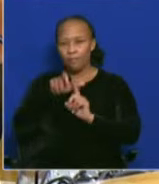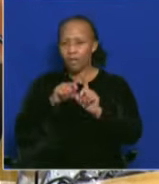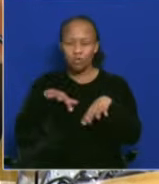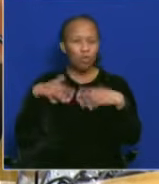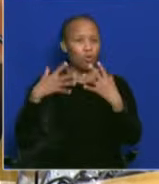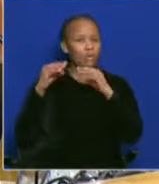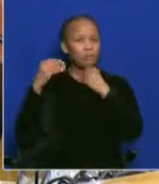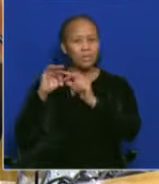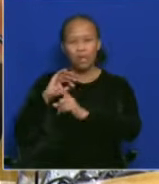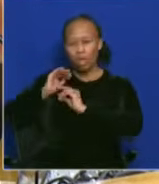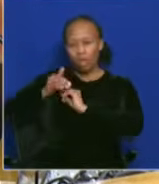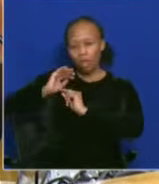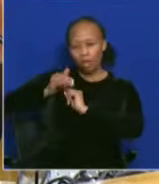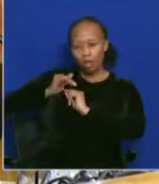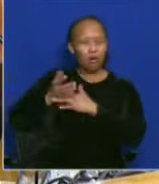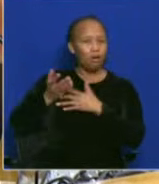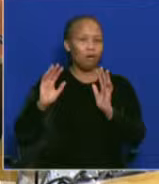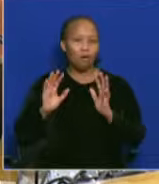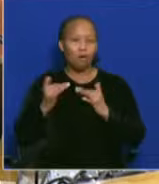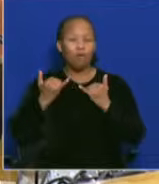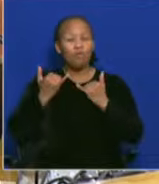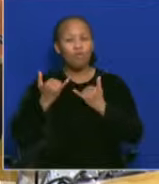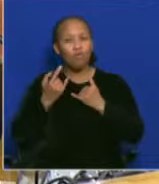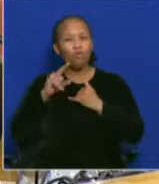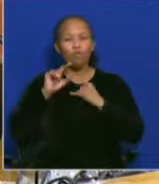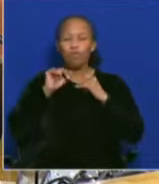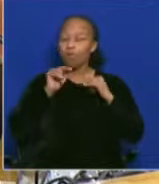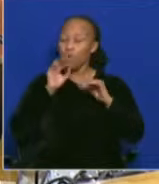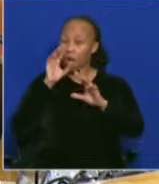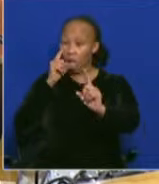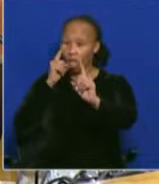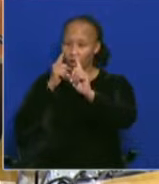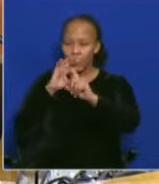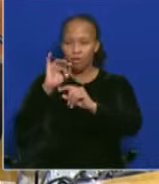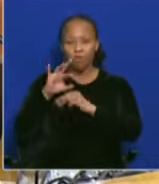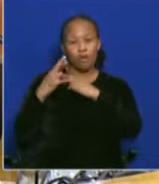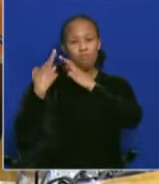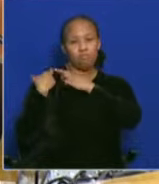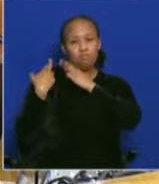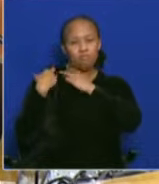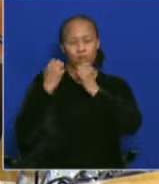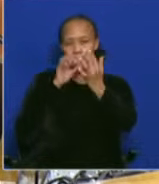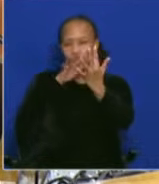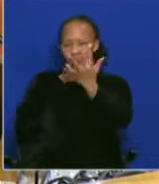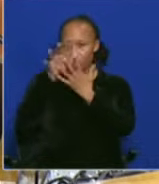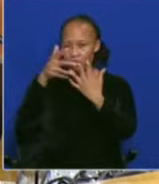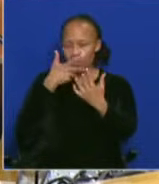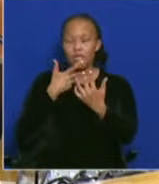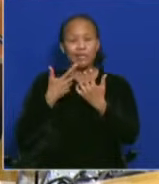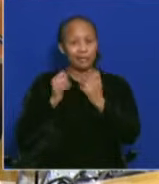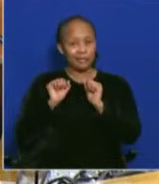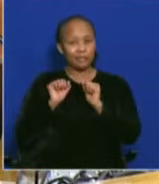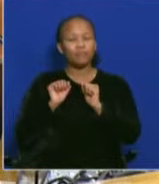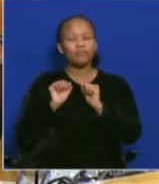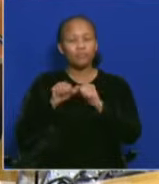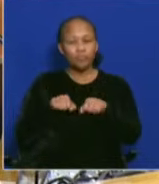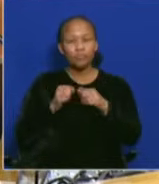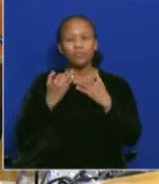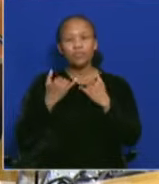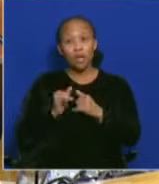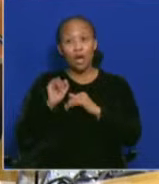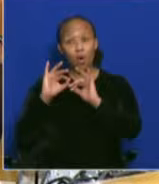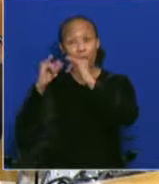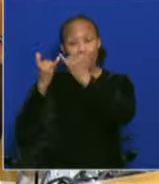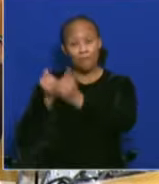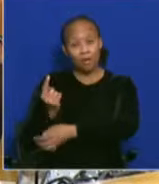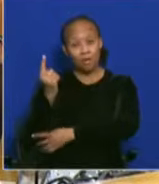that advances accountability, transparency, and the rule of law. At the same time, Carney Links respectfully submits that findings